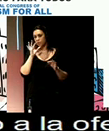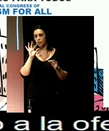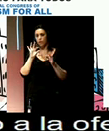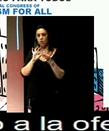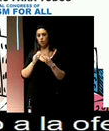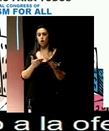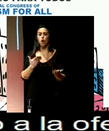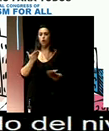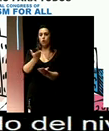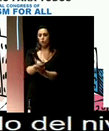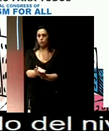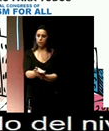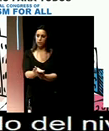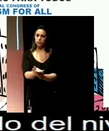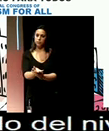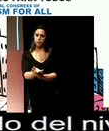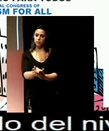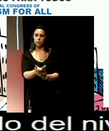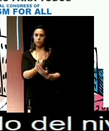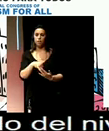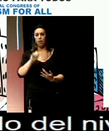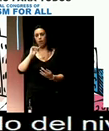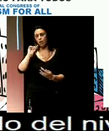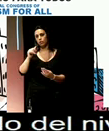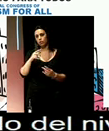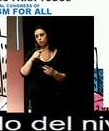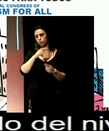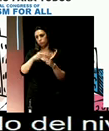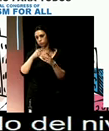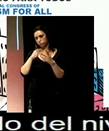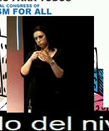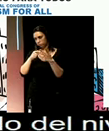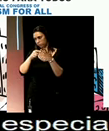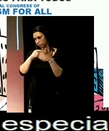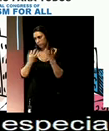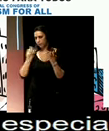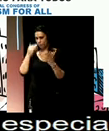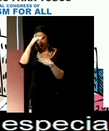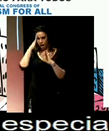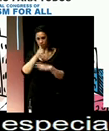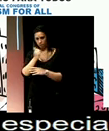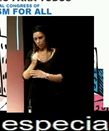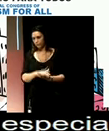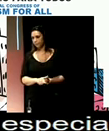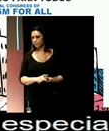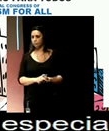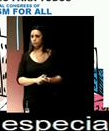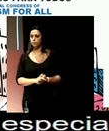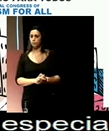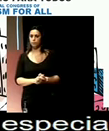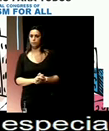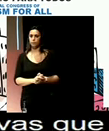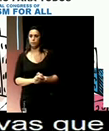also various initiatives that deserve our attention. The first of it is